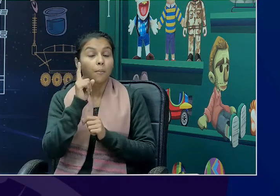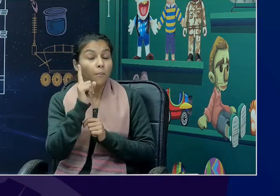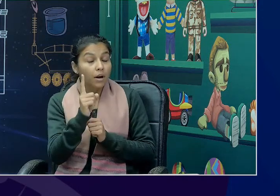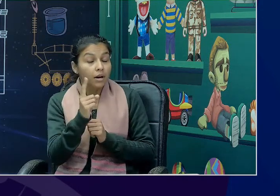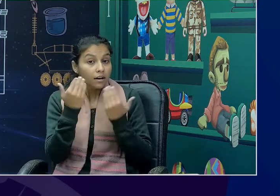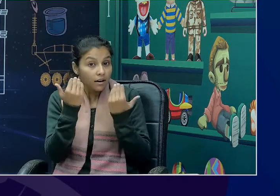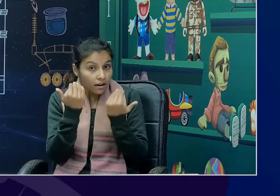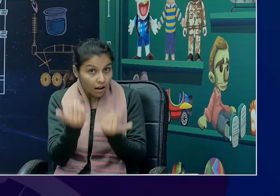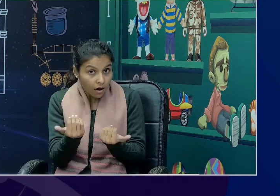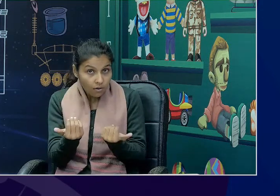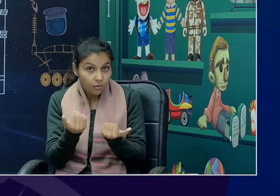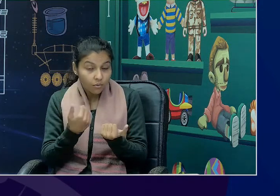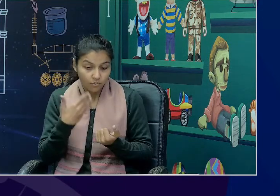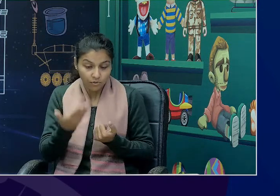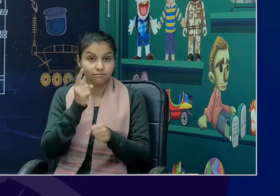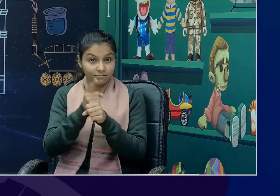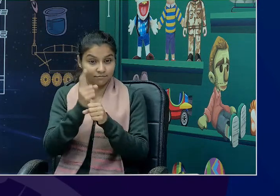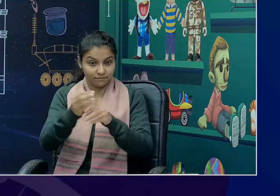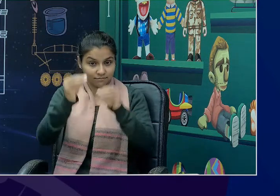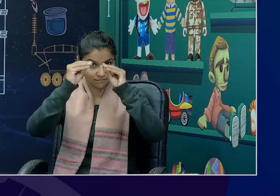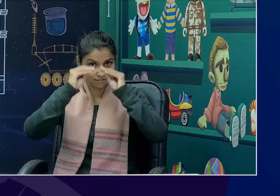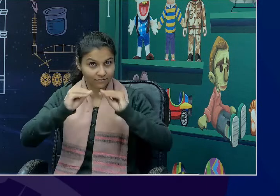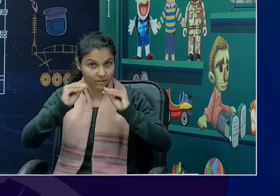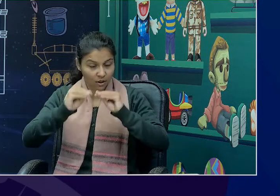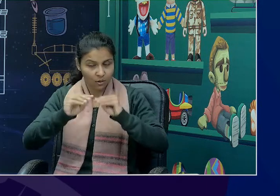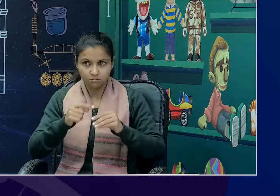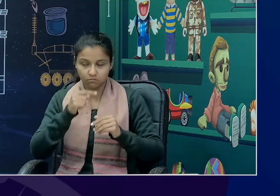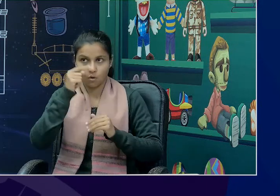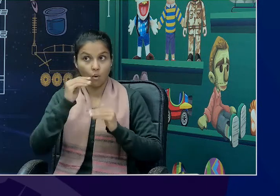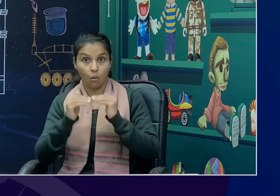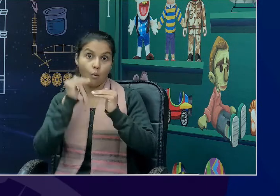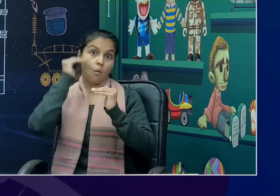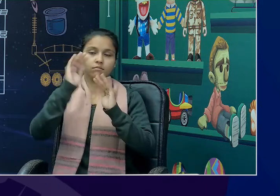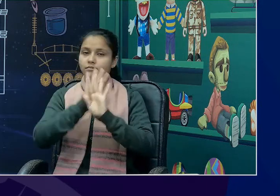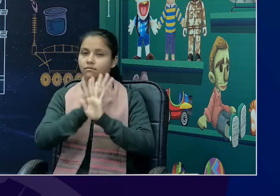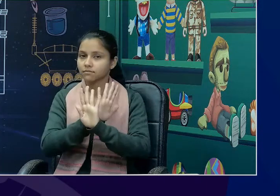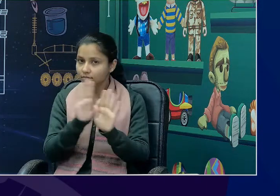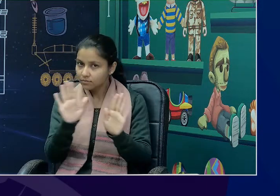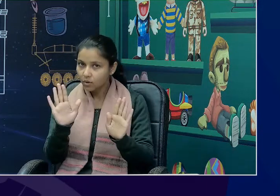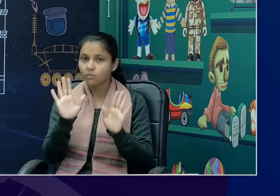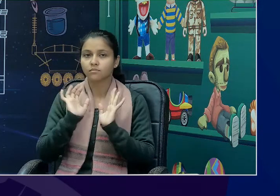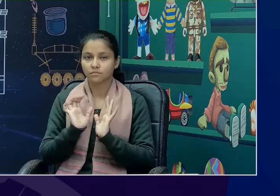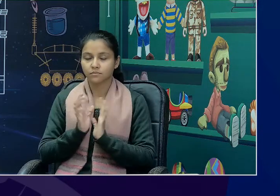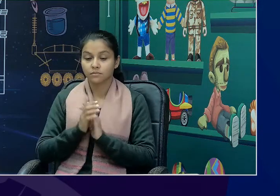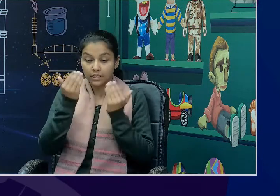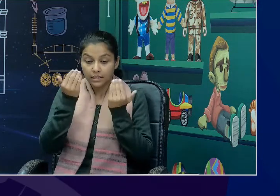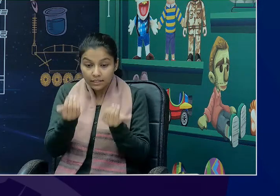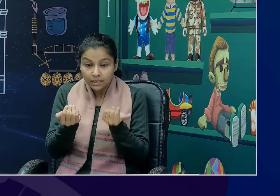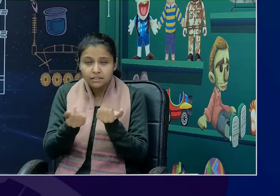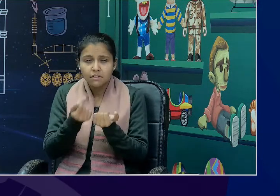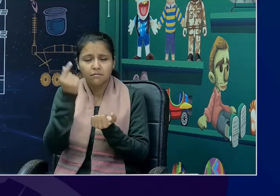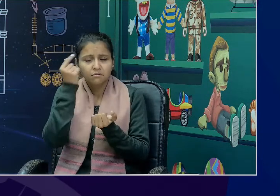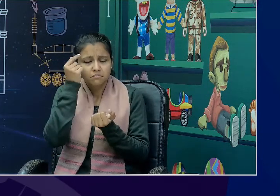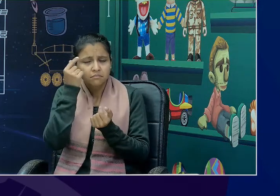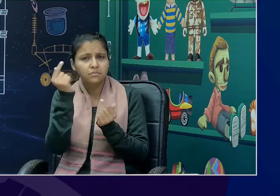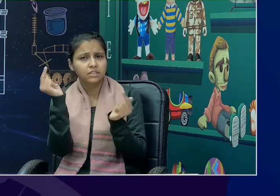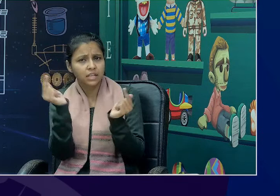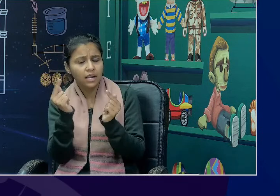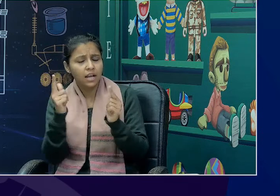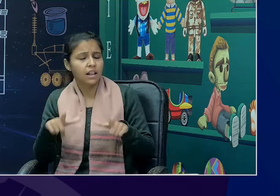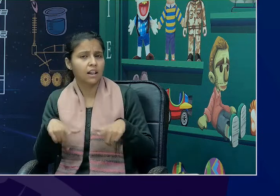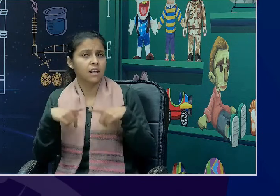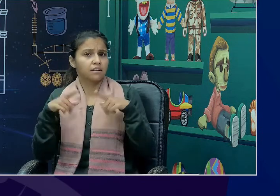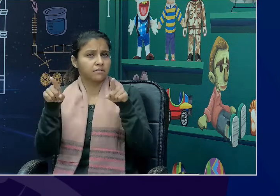now we have to teach them not to be over proud. So there is a very thin line, and the teacher should